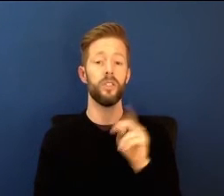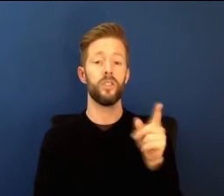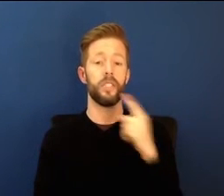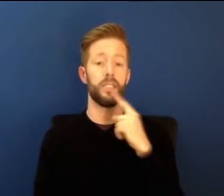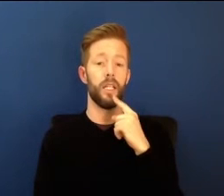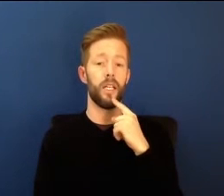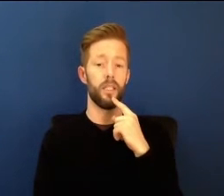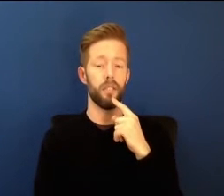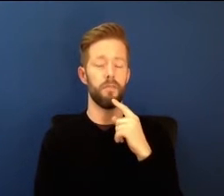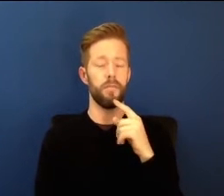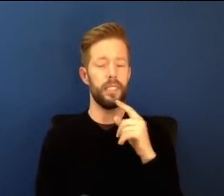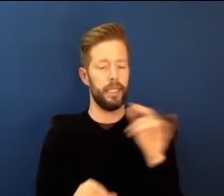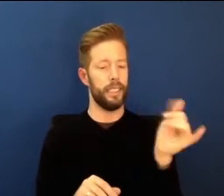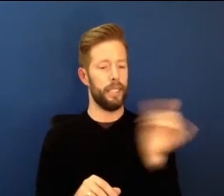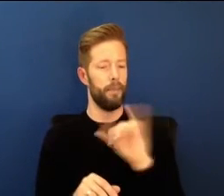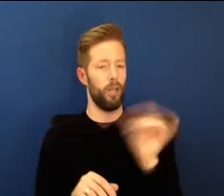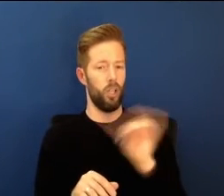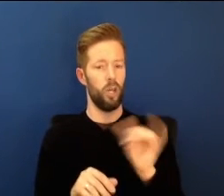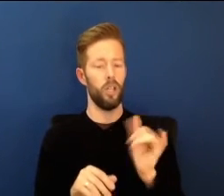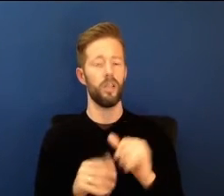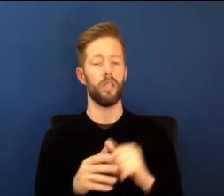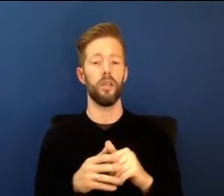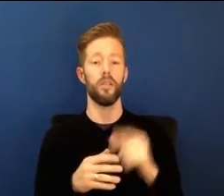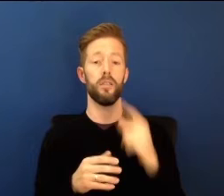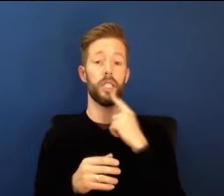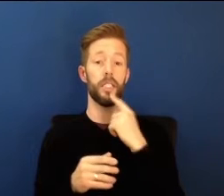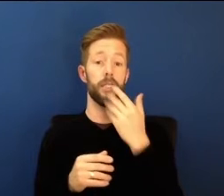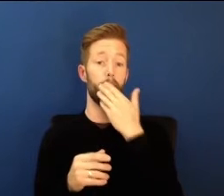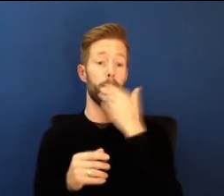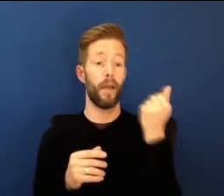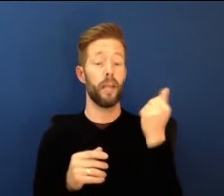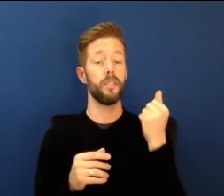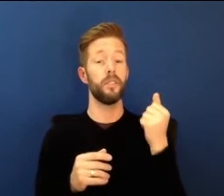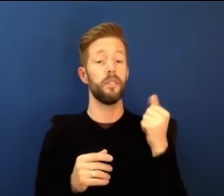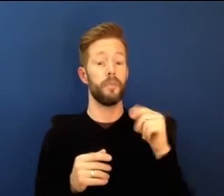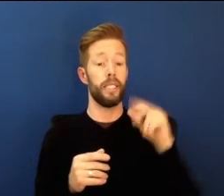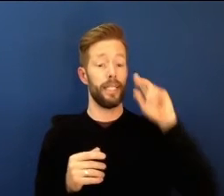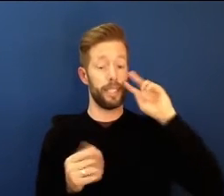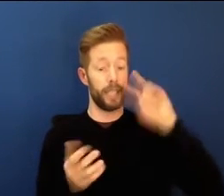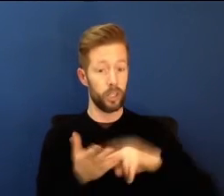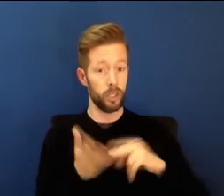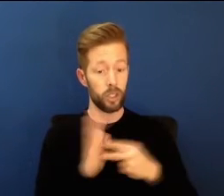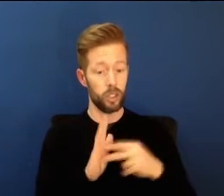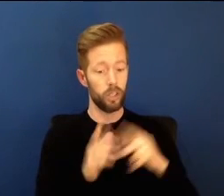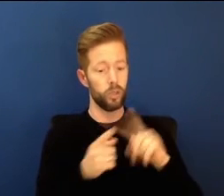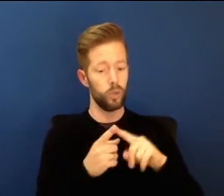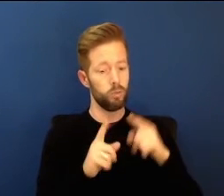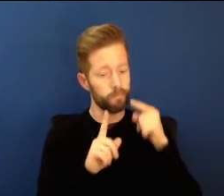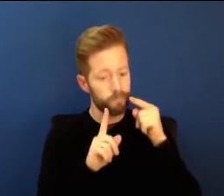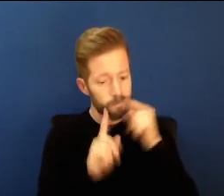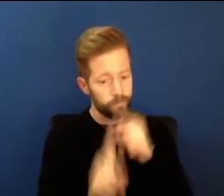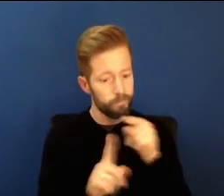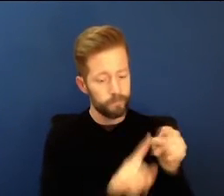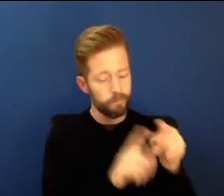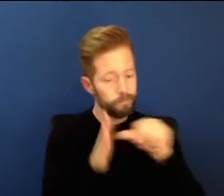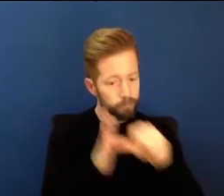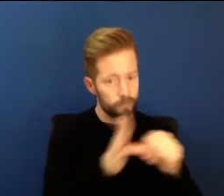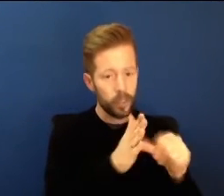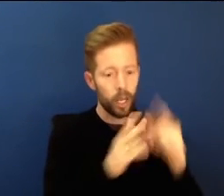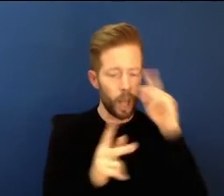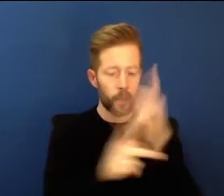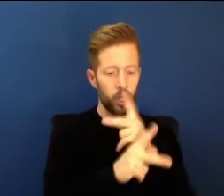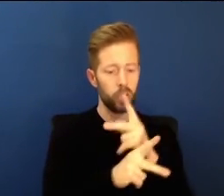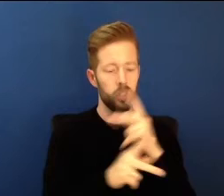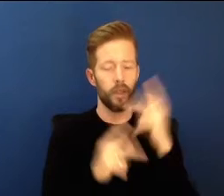she's asking, so sort of along the same lines, I think, but would you say it is best to be intentional in pointing out computational thinking